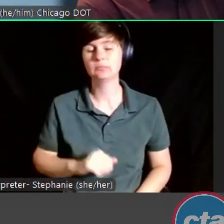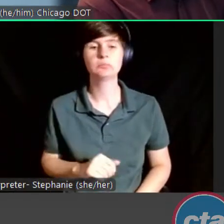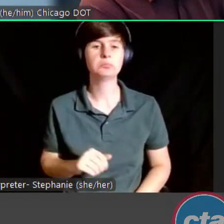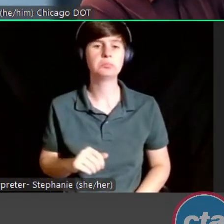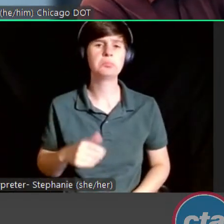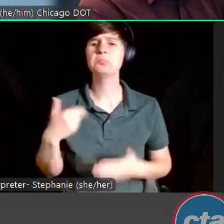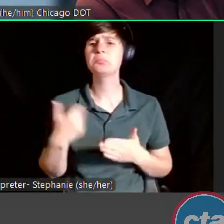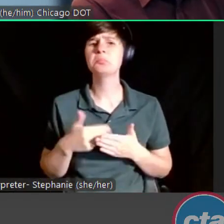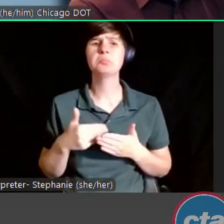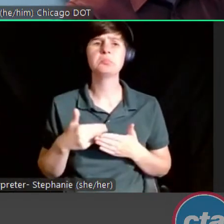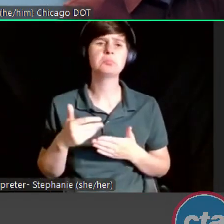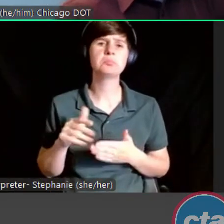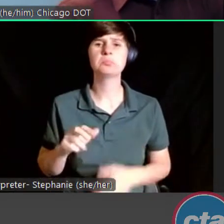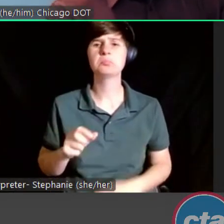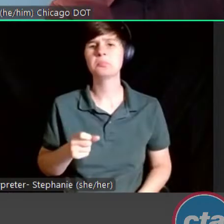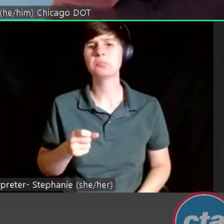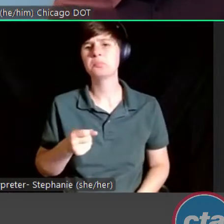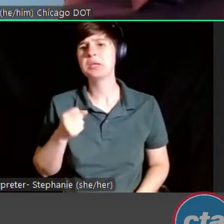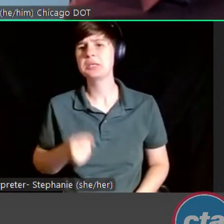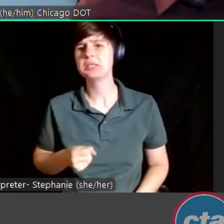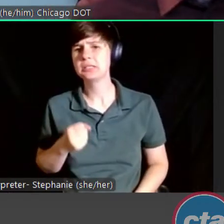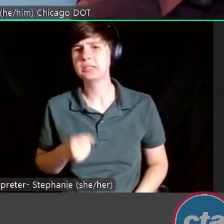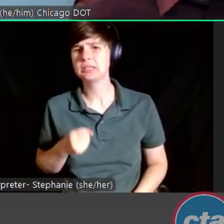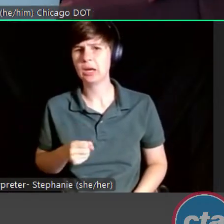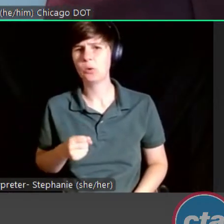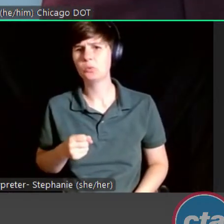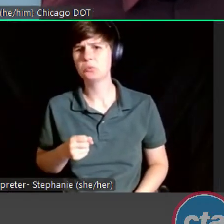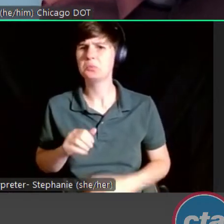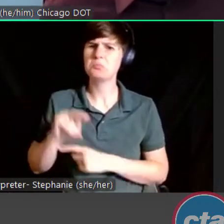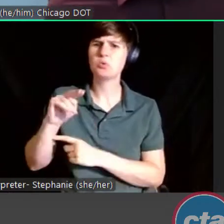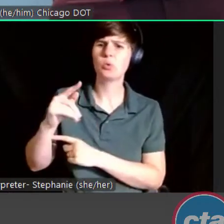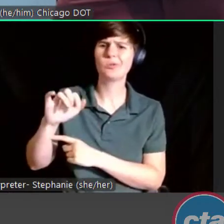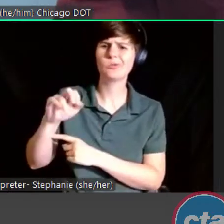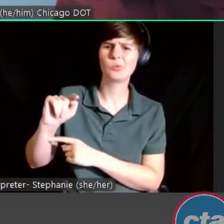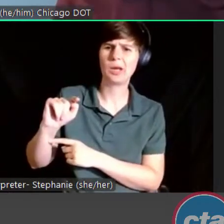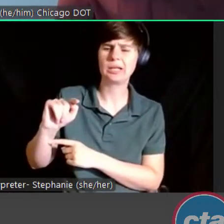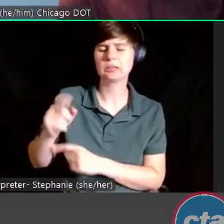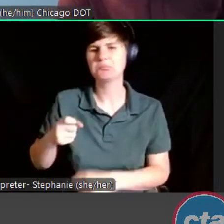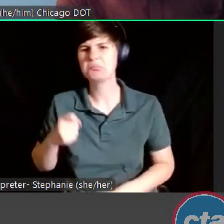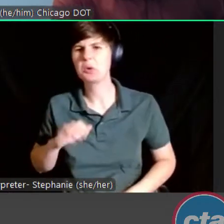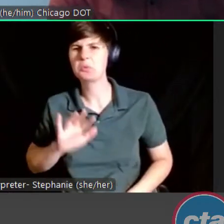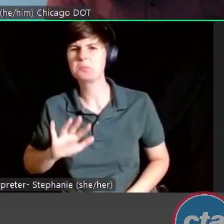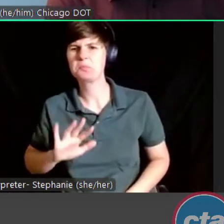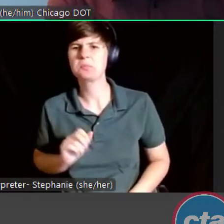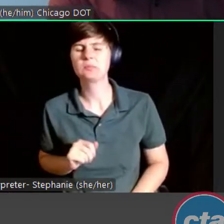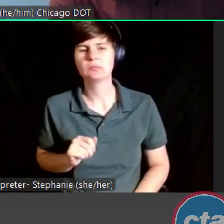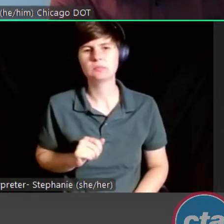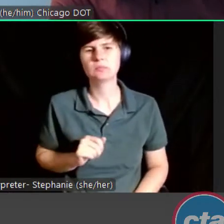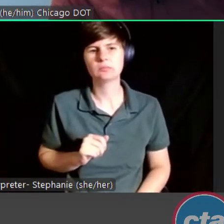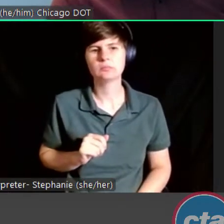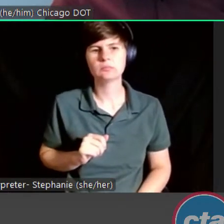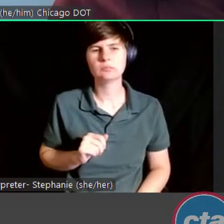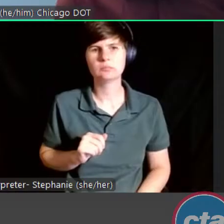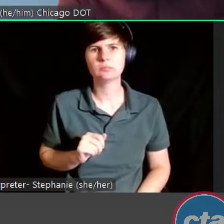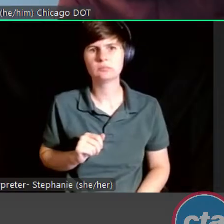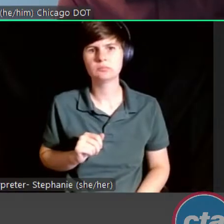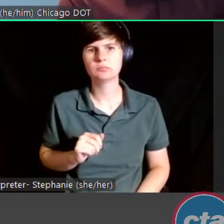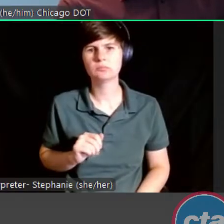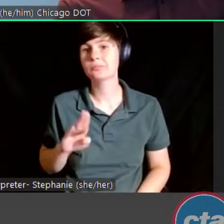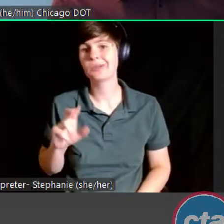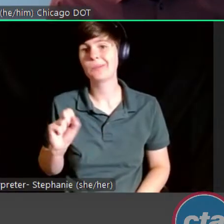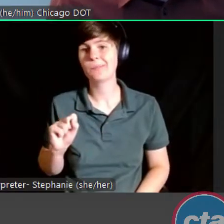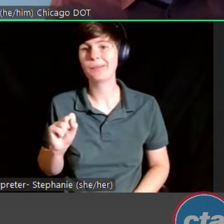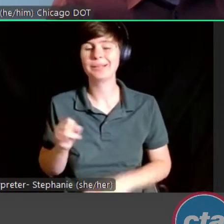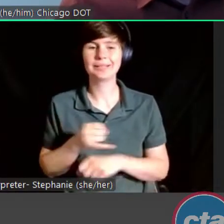of Ogden, north of Grand. This is another example of a bus median island or